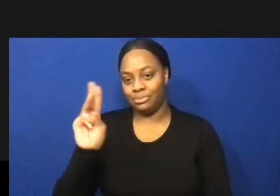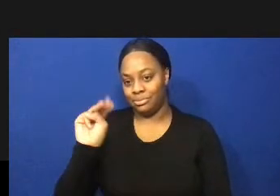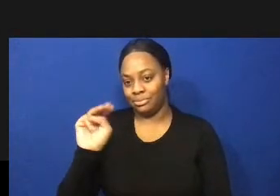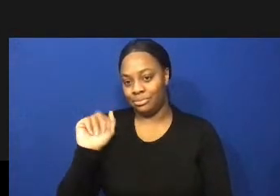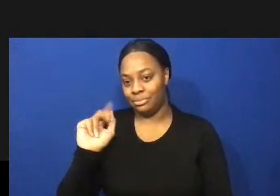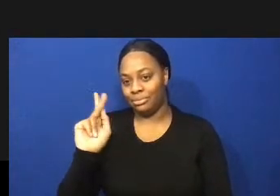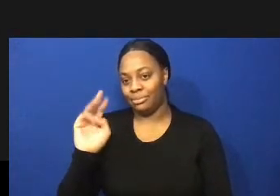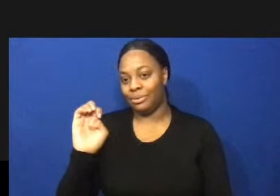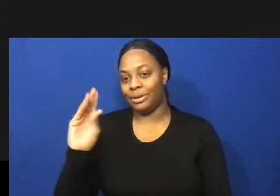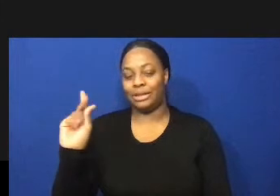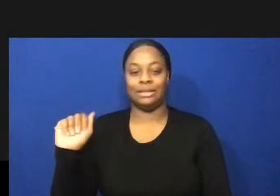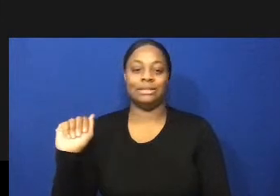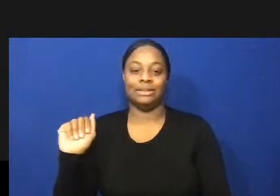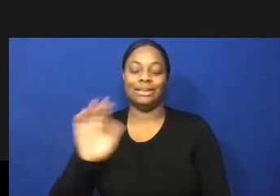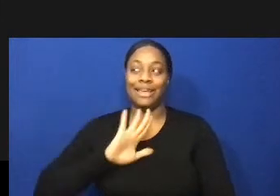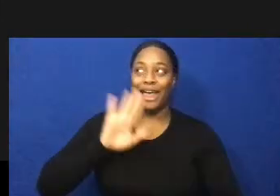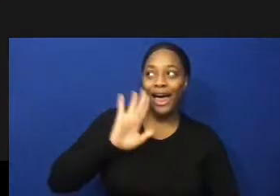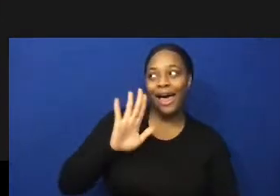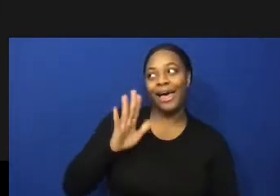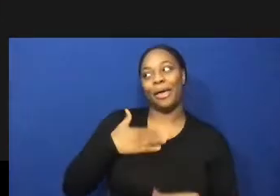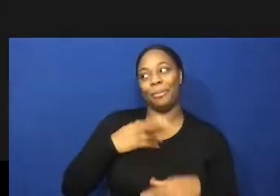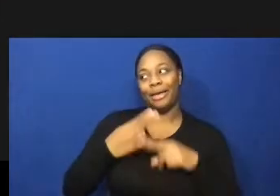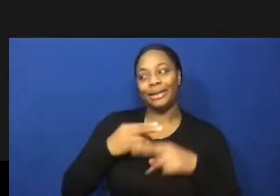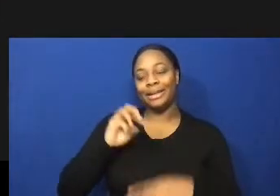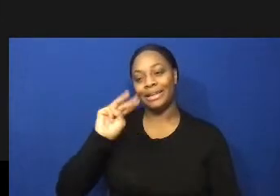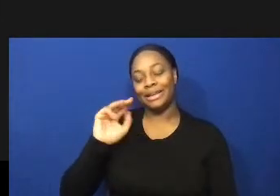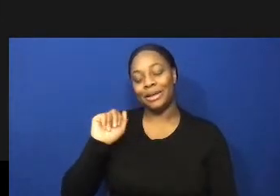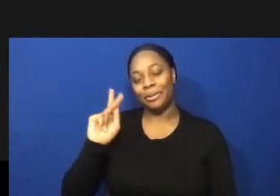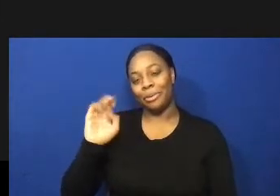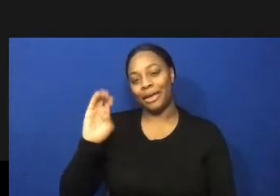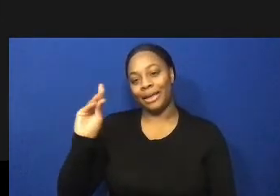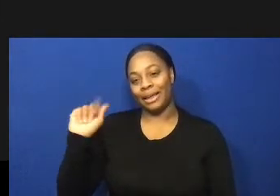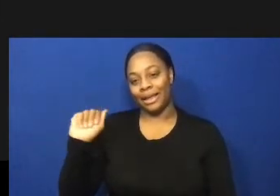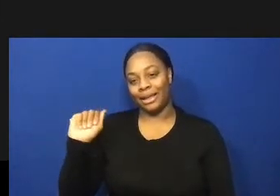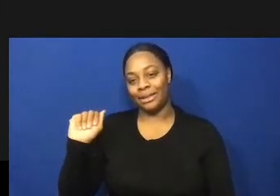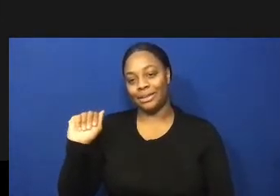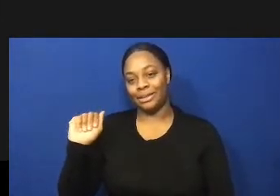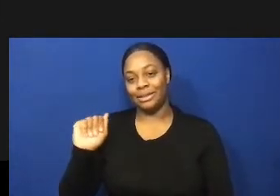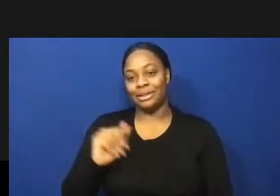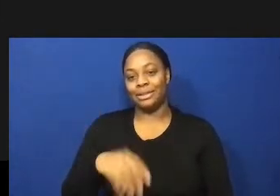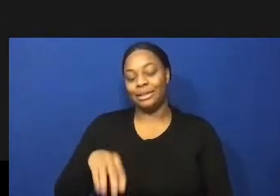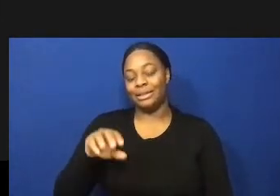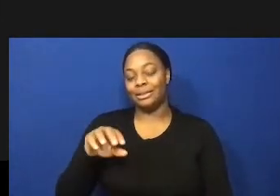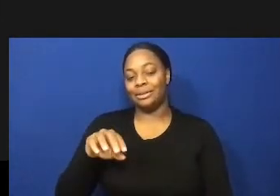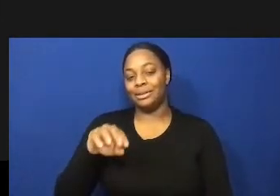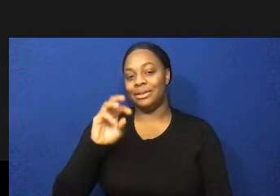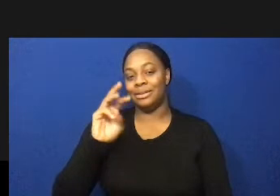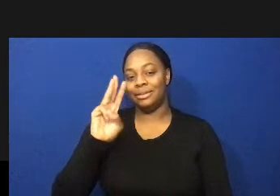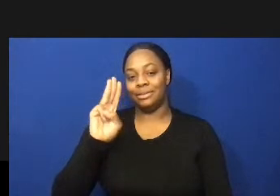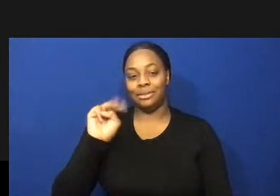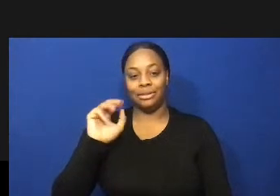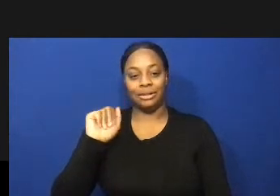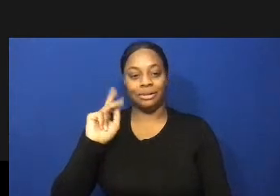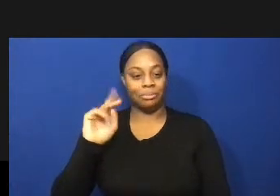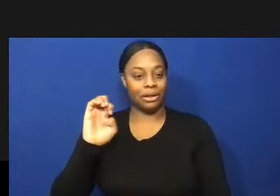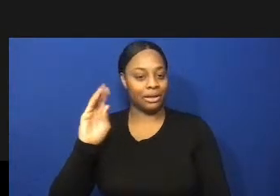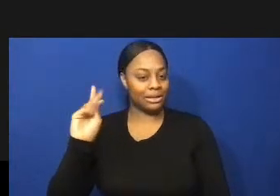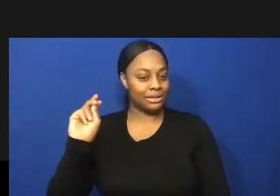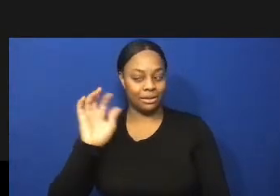Hi, my name is Makeda. Full name, Makeda Lily Nwabunkosi Margie Rose